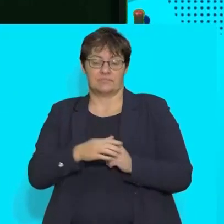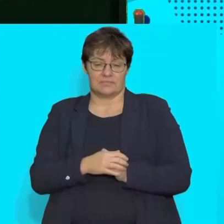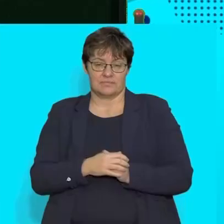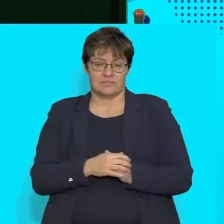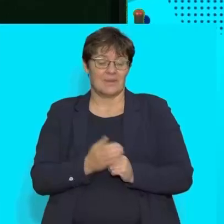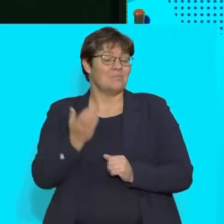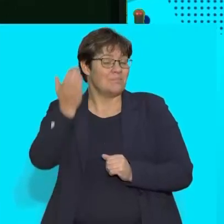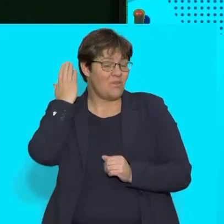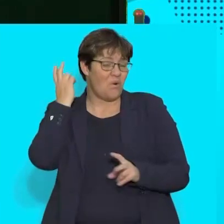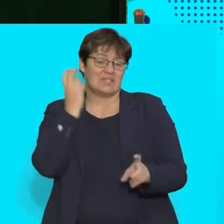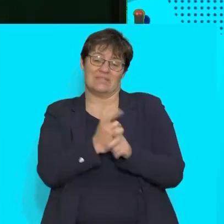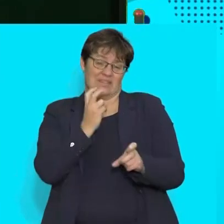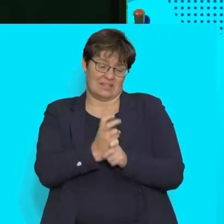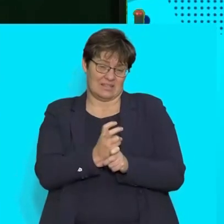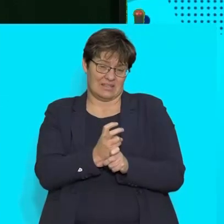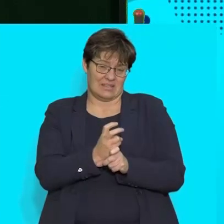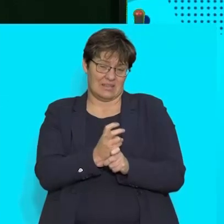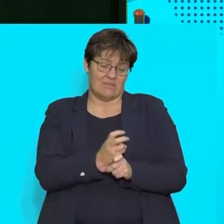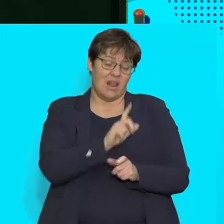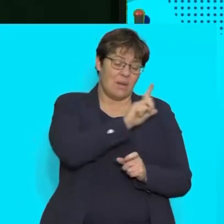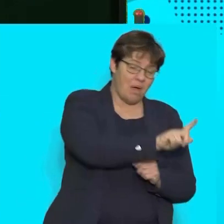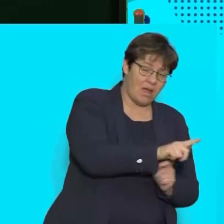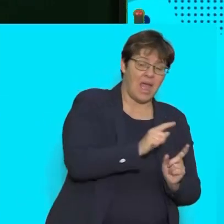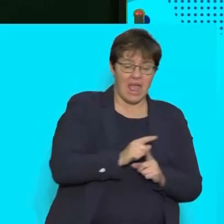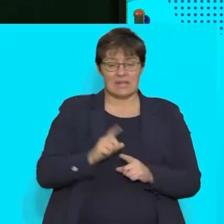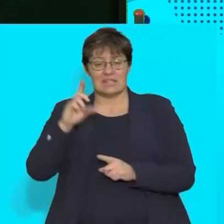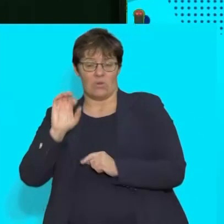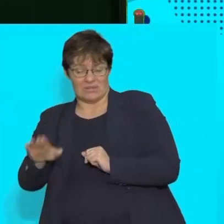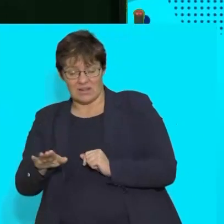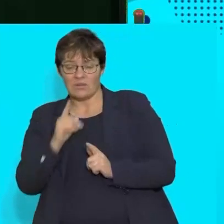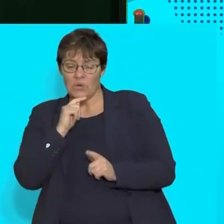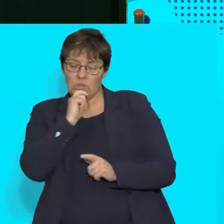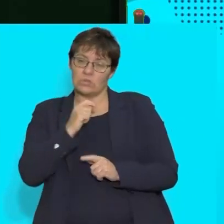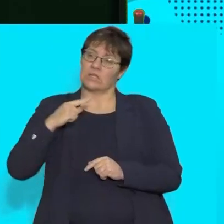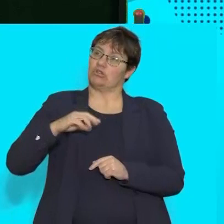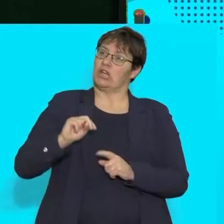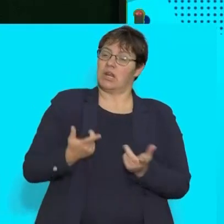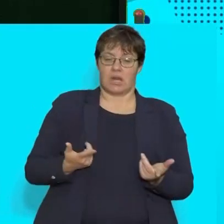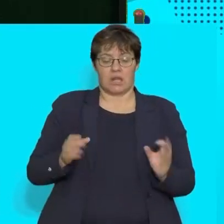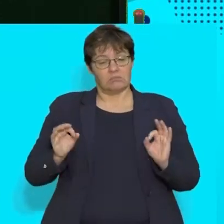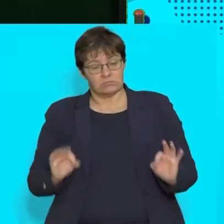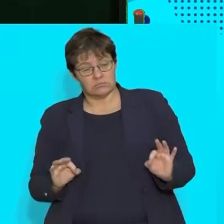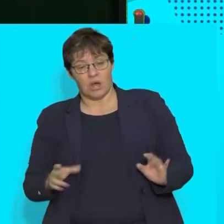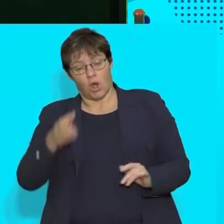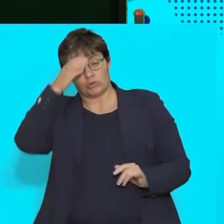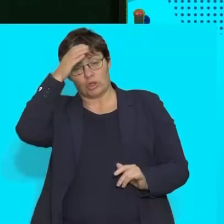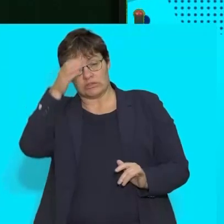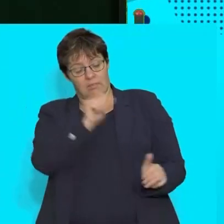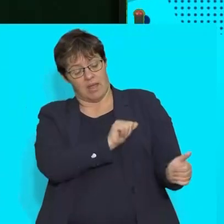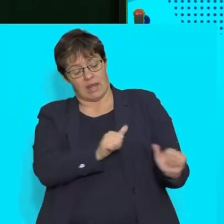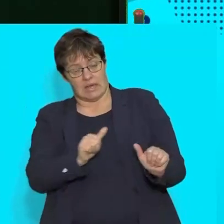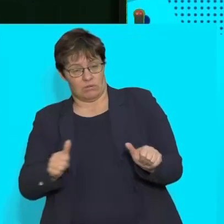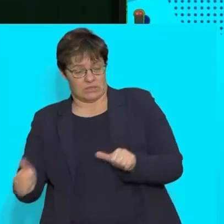difficult back in the day for Lamarck and Darwin to actually use the word gene as a concept of